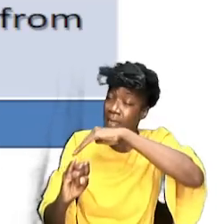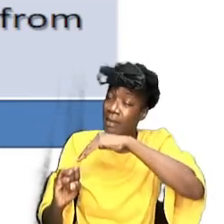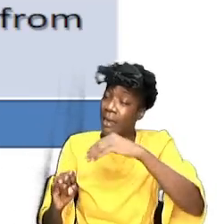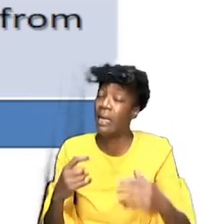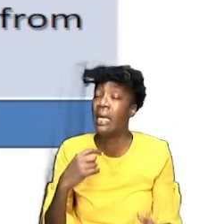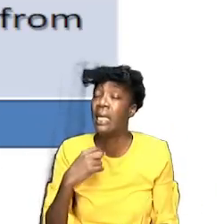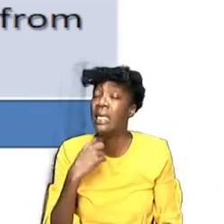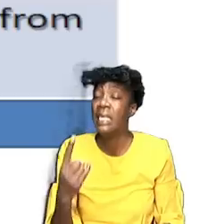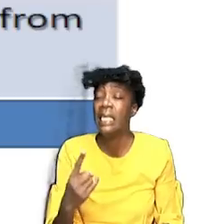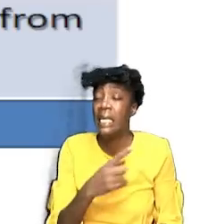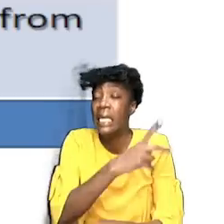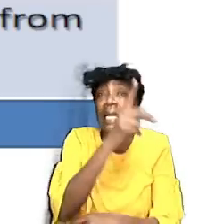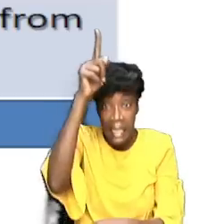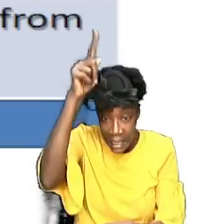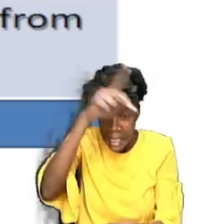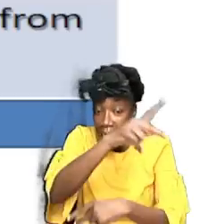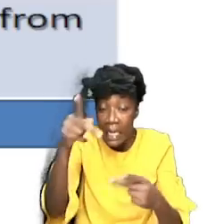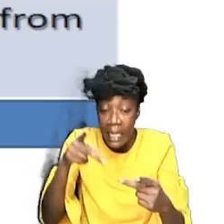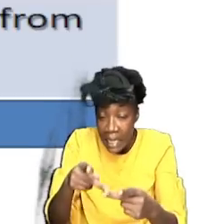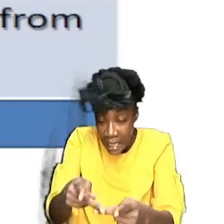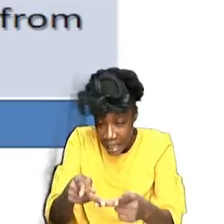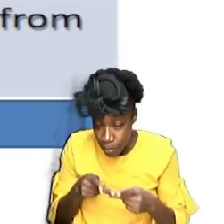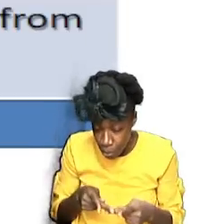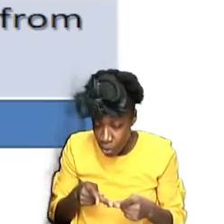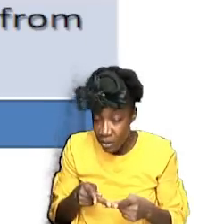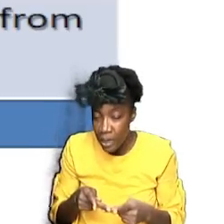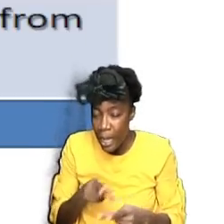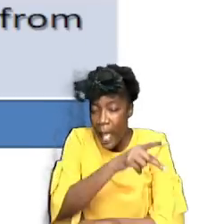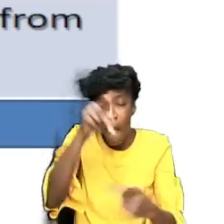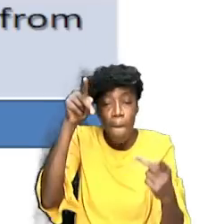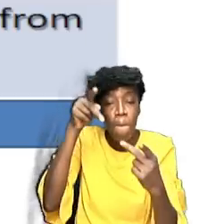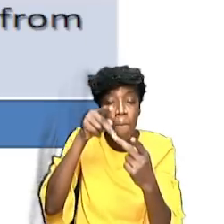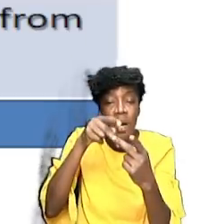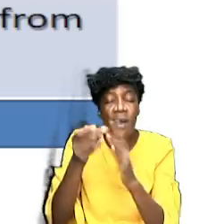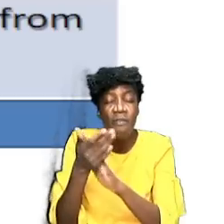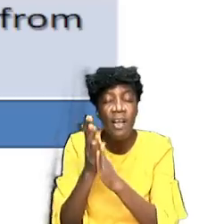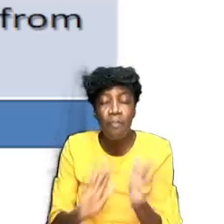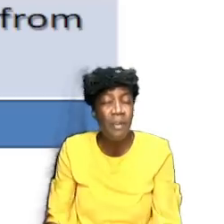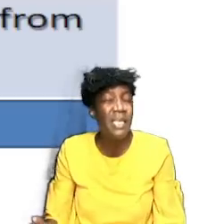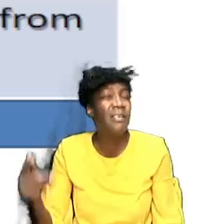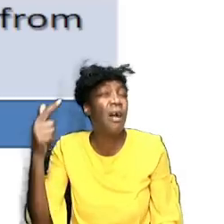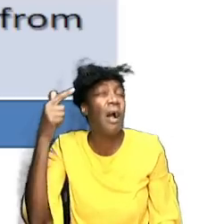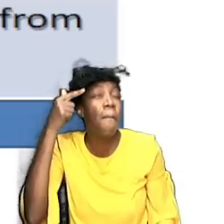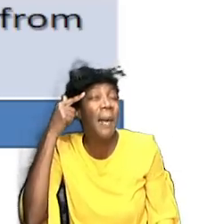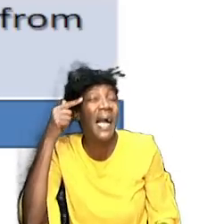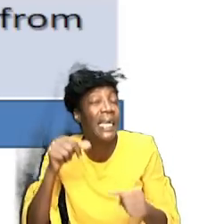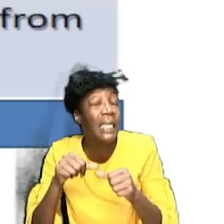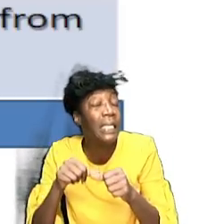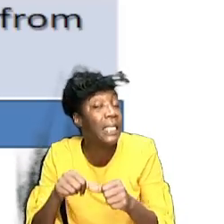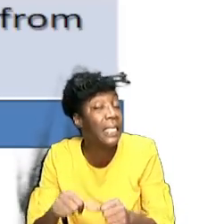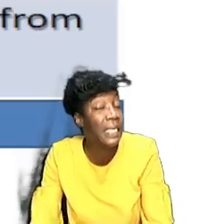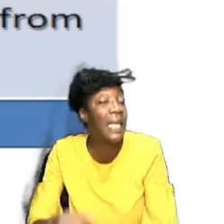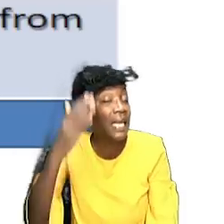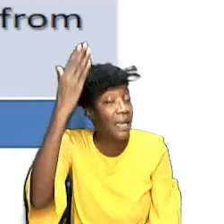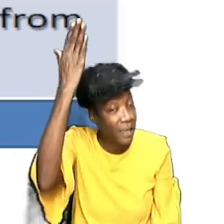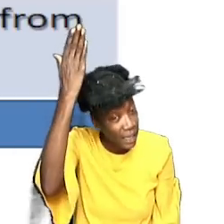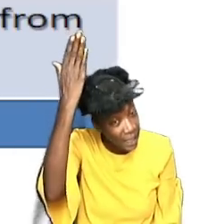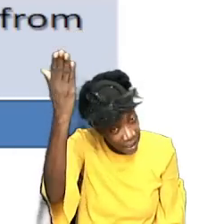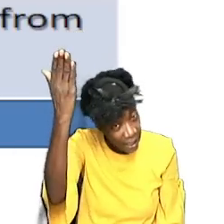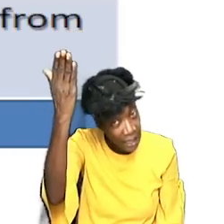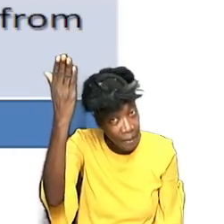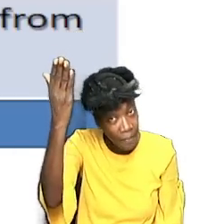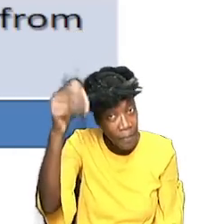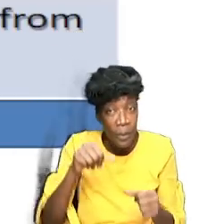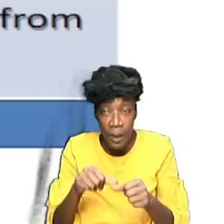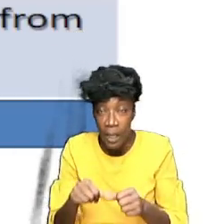what? Perfect peace if our mind is stayed on him. Praise God. Then they go